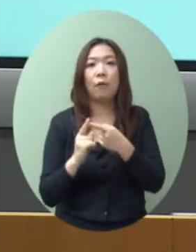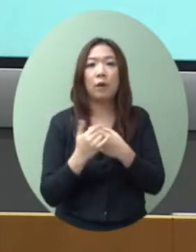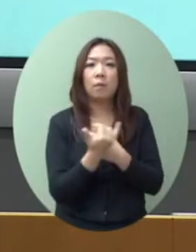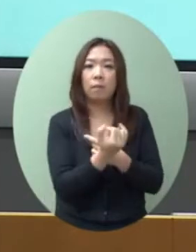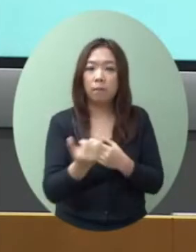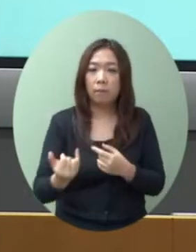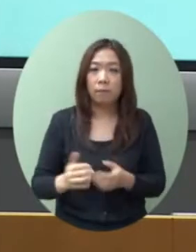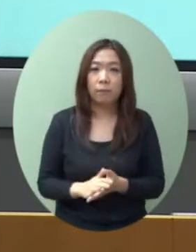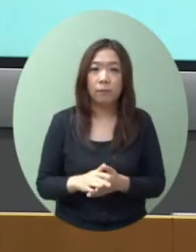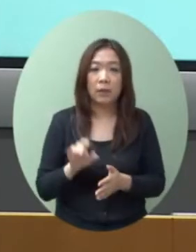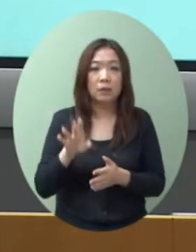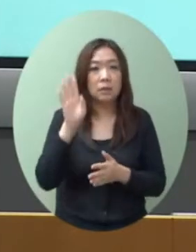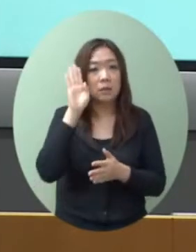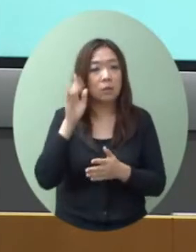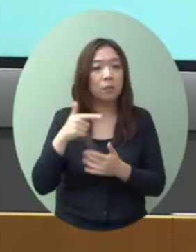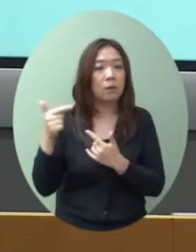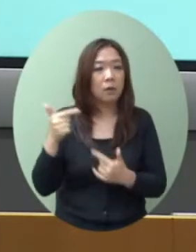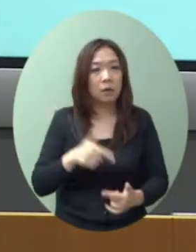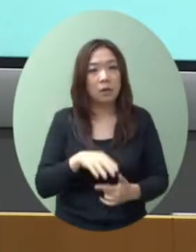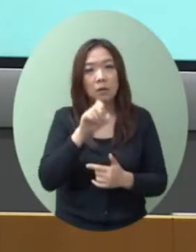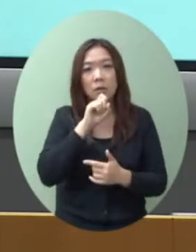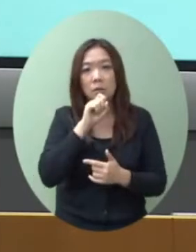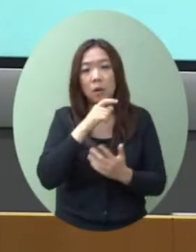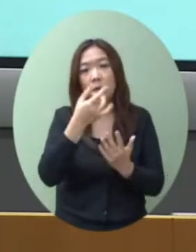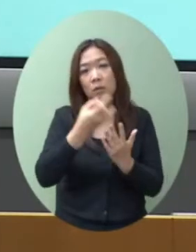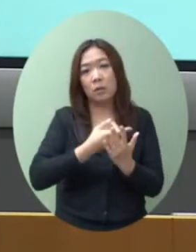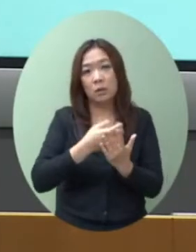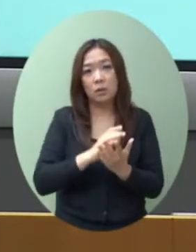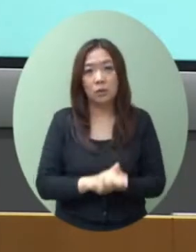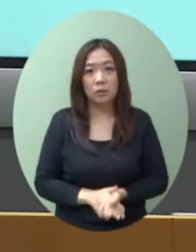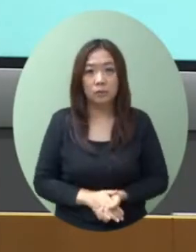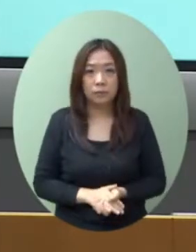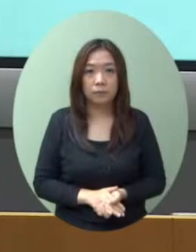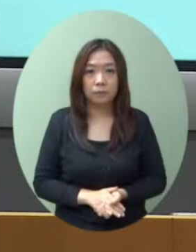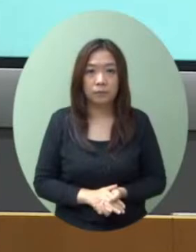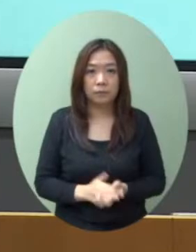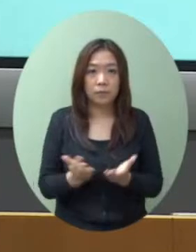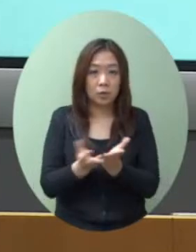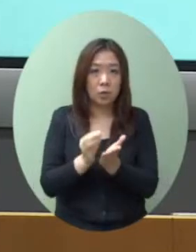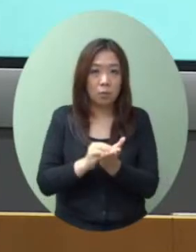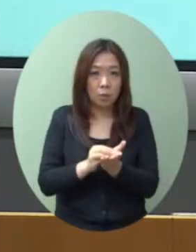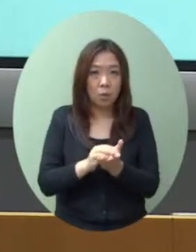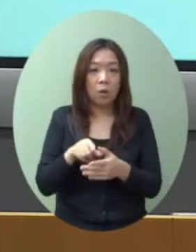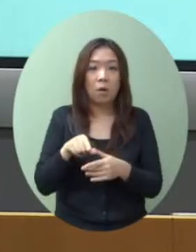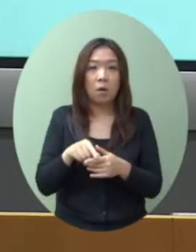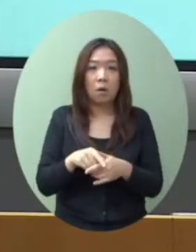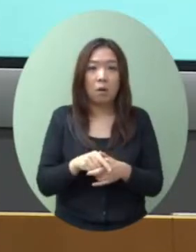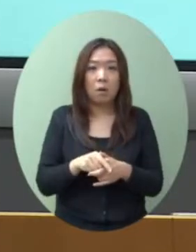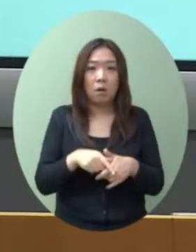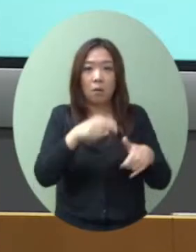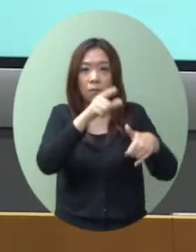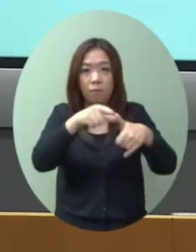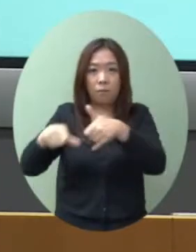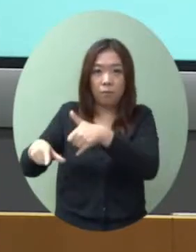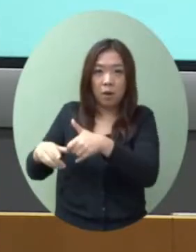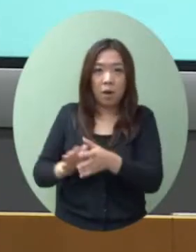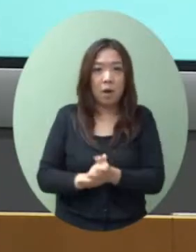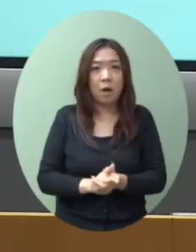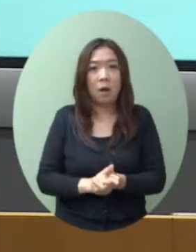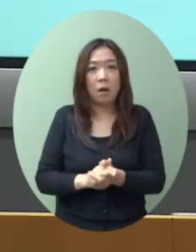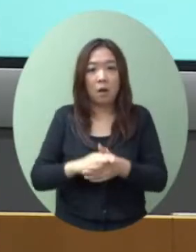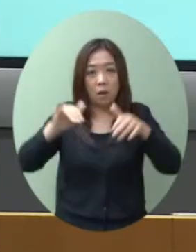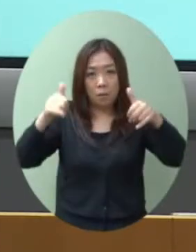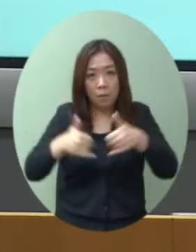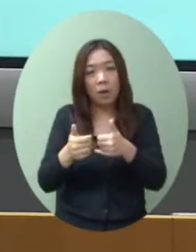out PCR tests, and people who are checking in, and they all have different level of risks.